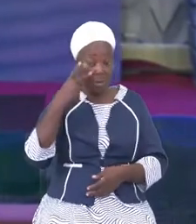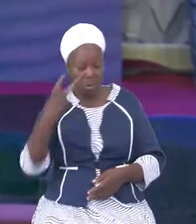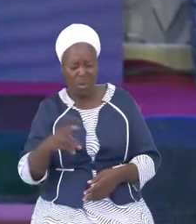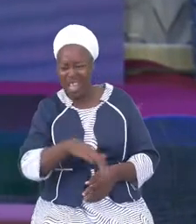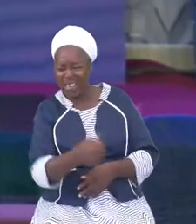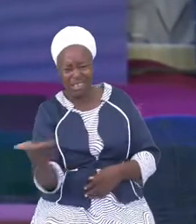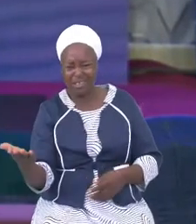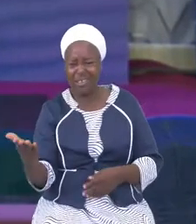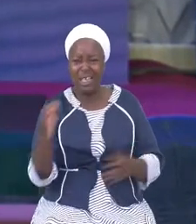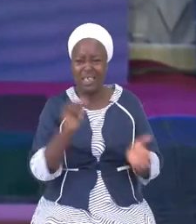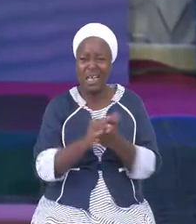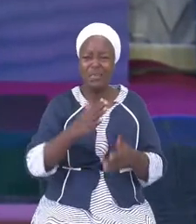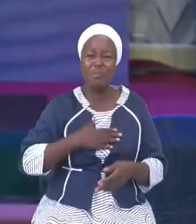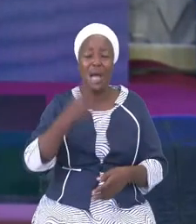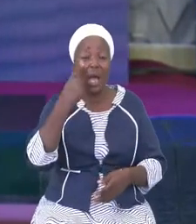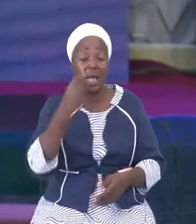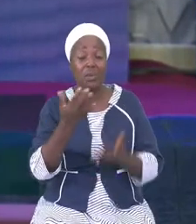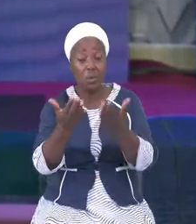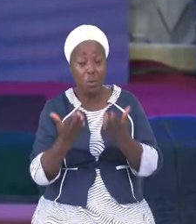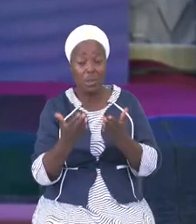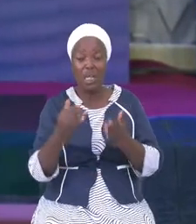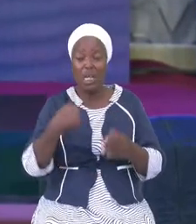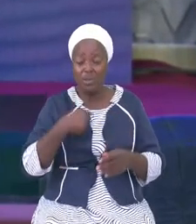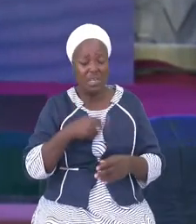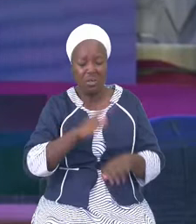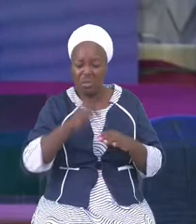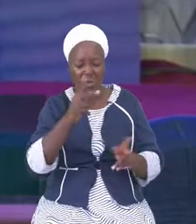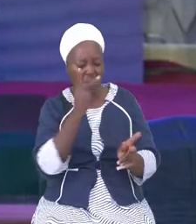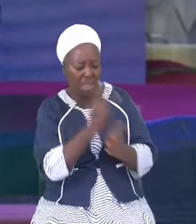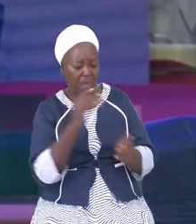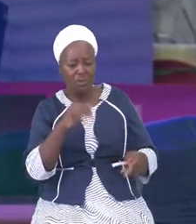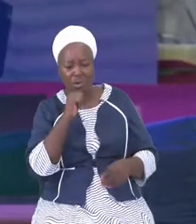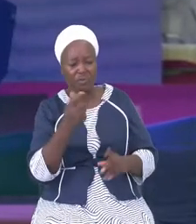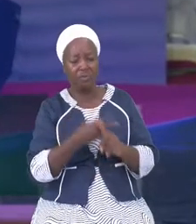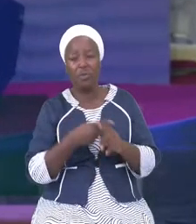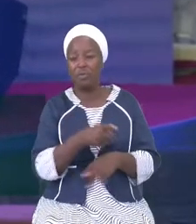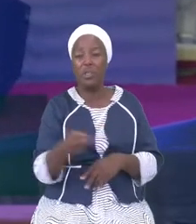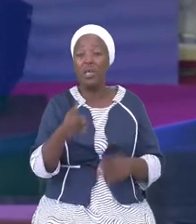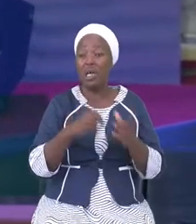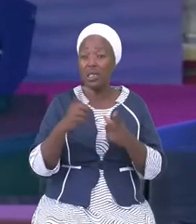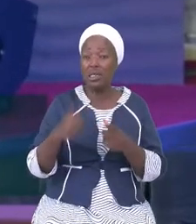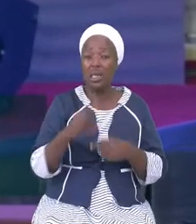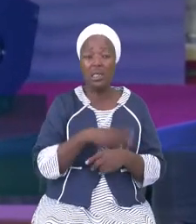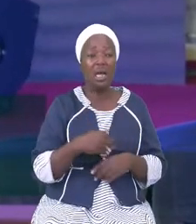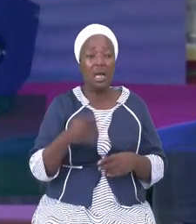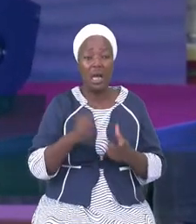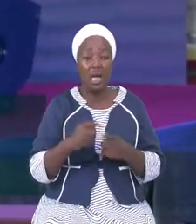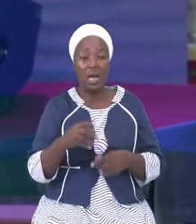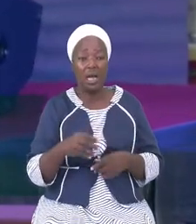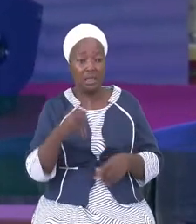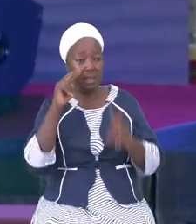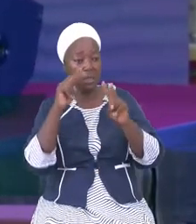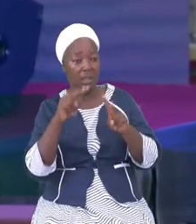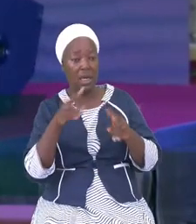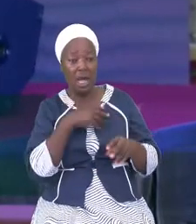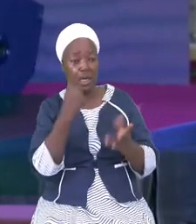whatsoever mine eyes desired, I kept not from them. I beheld not my, I